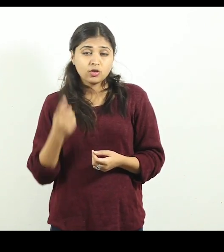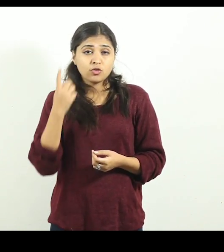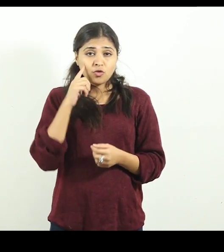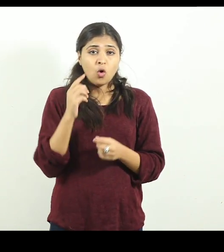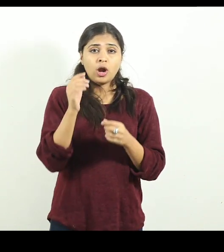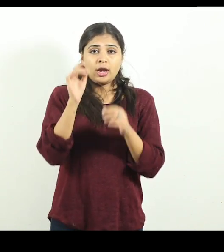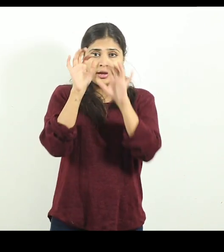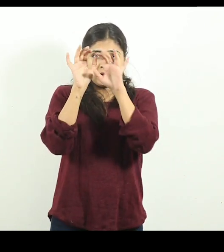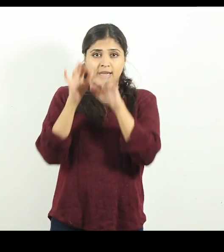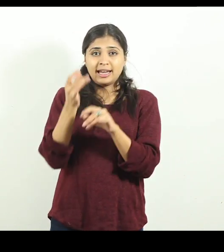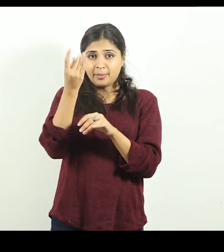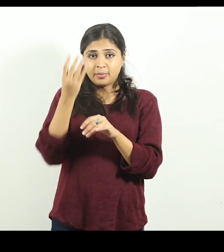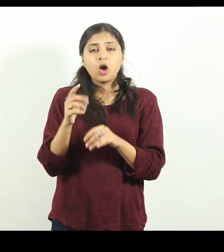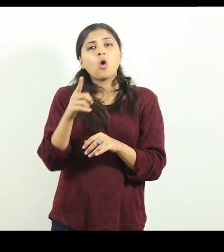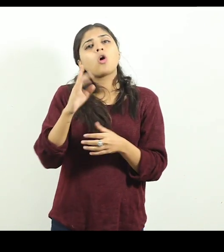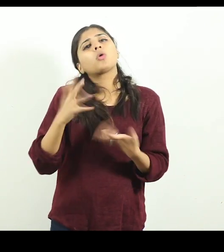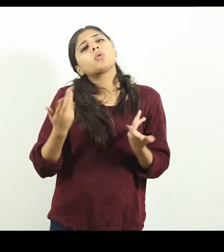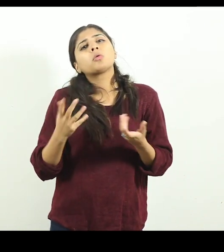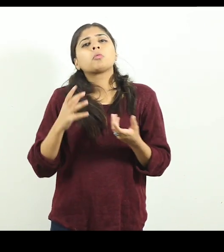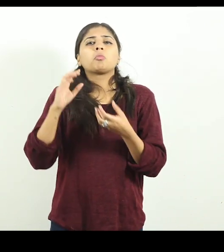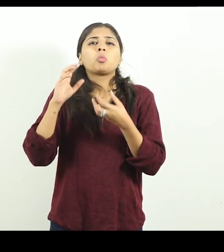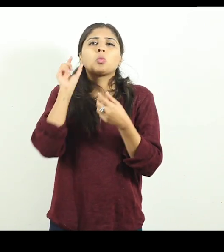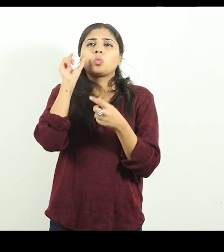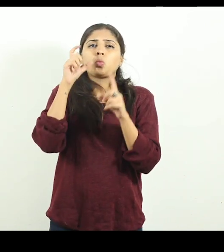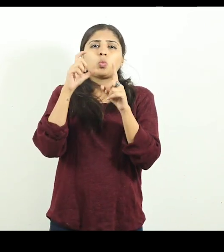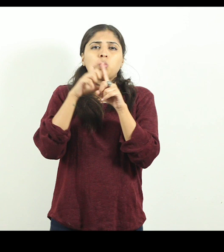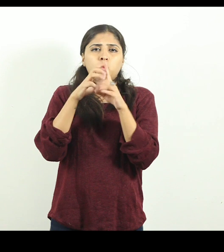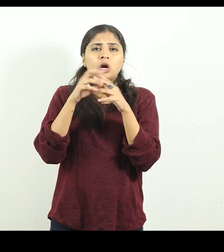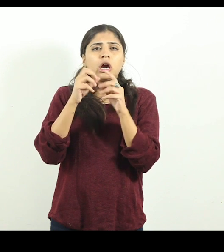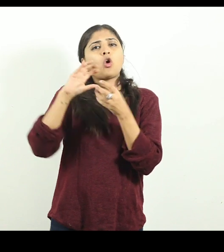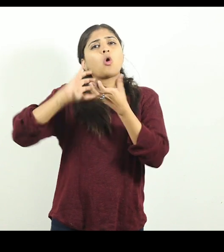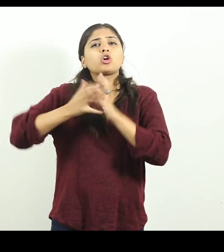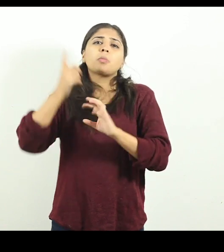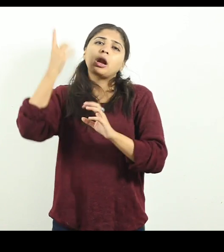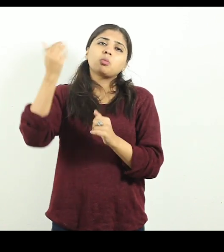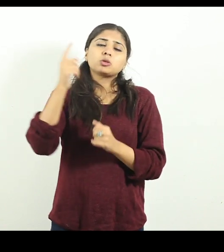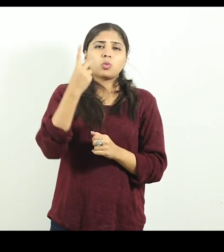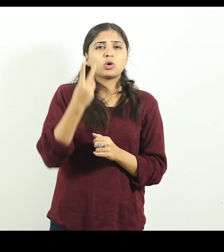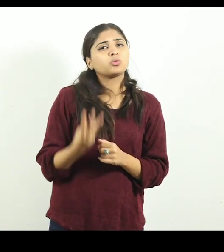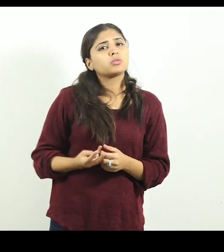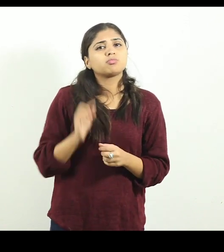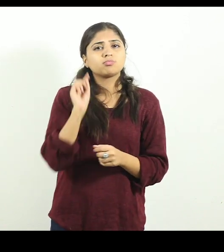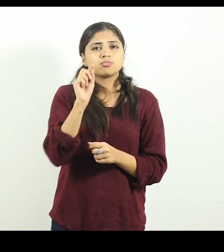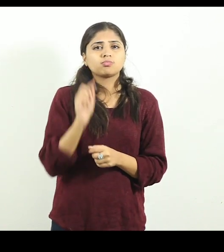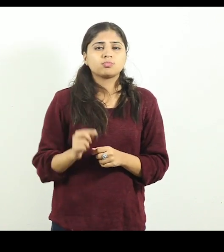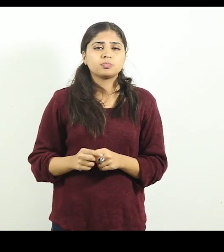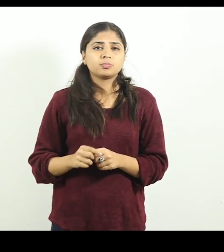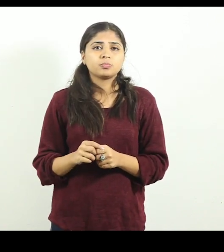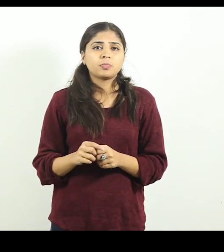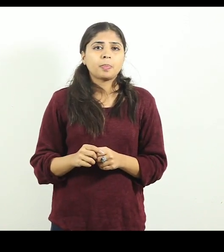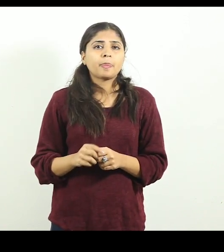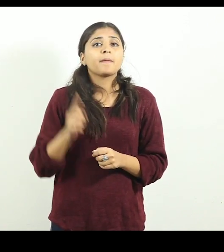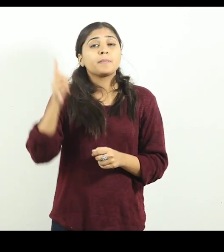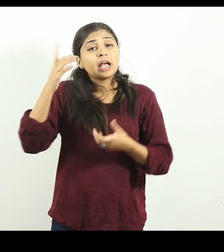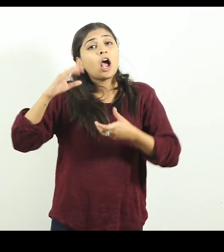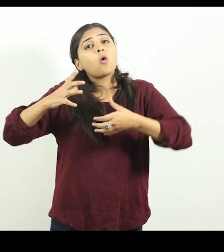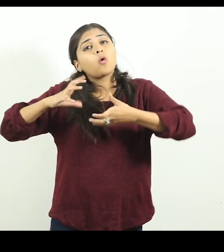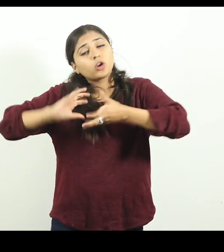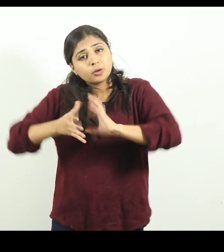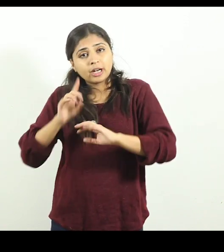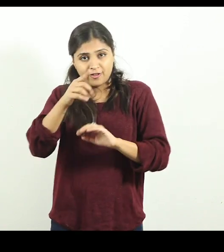can automatically create lists as you type. By default, if you start a paragraph with